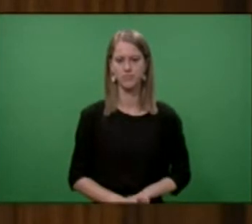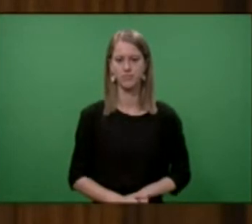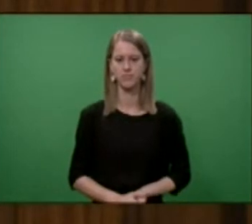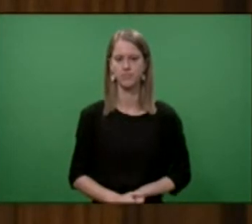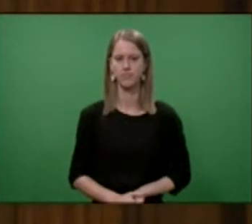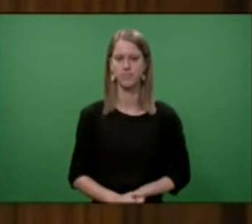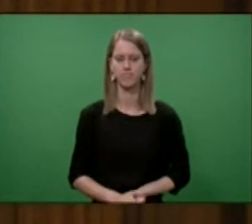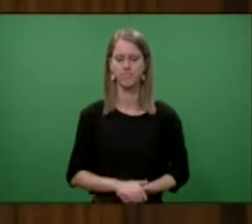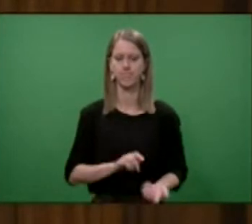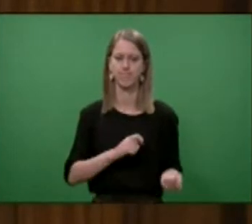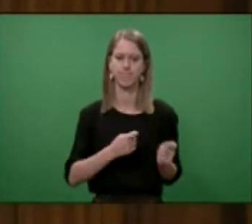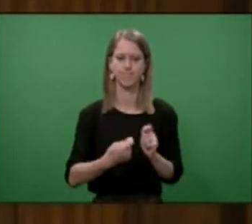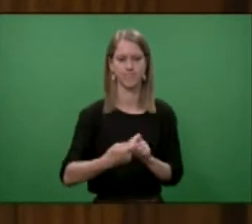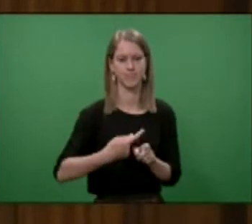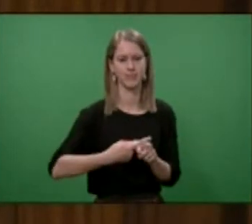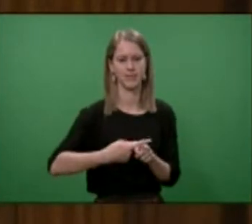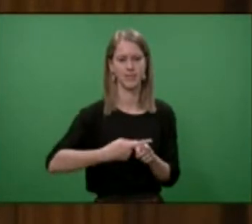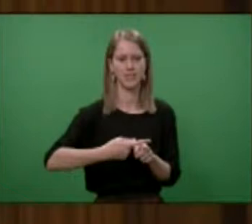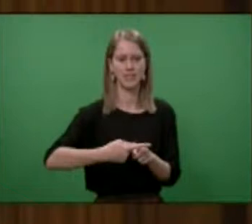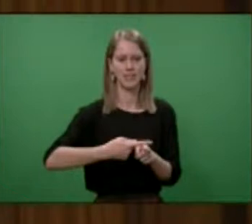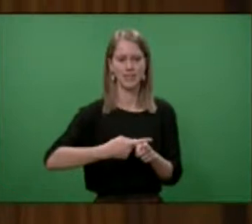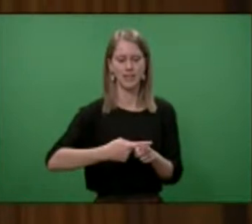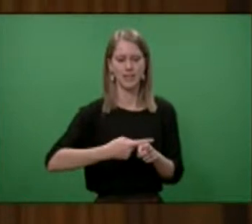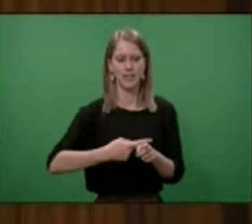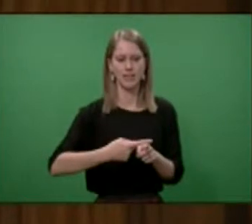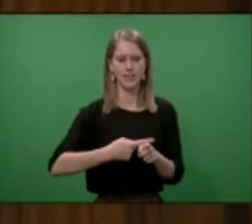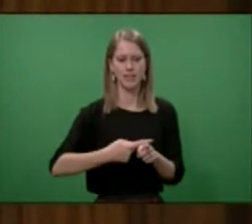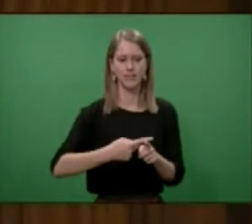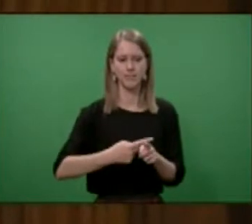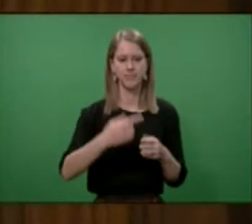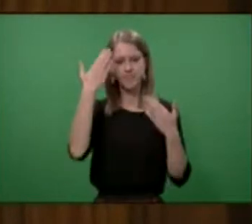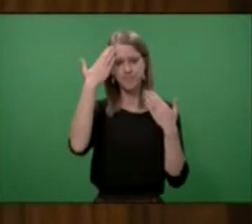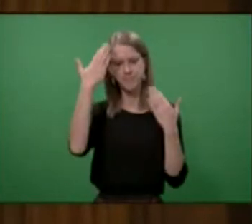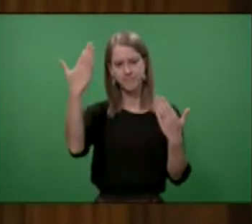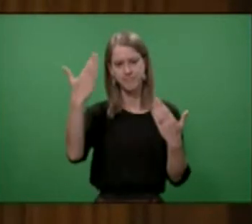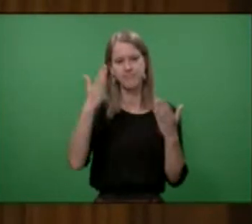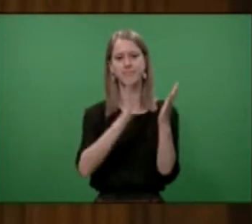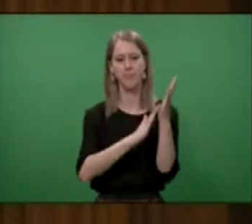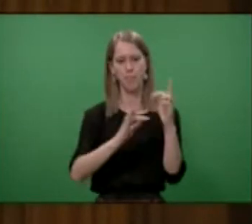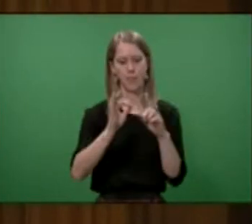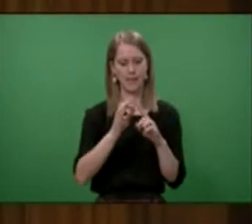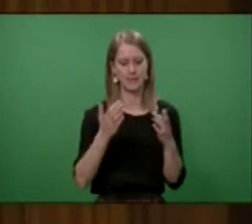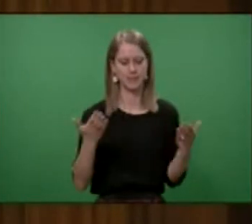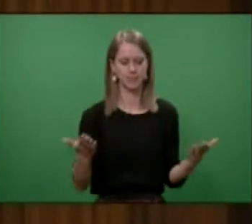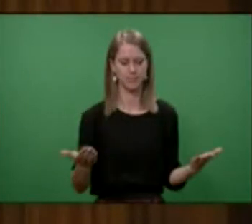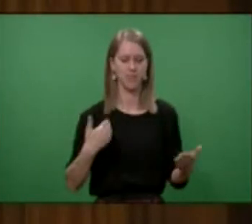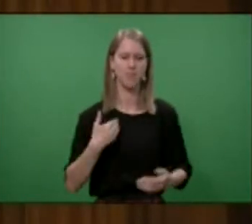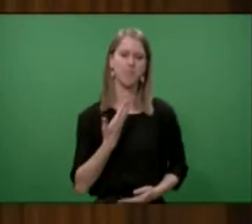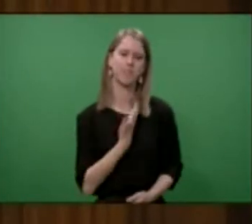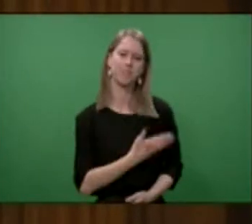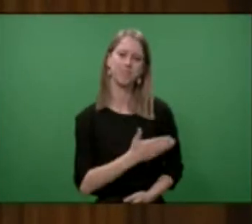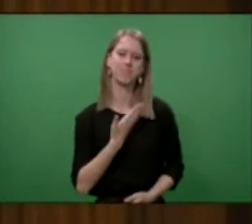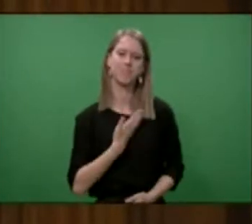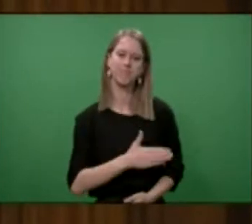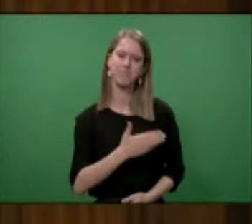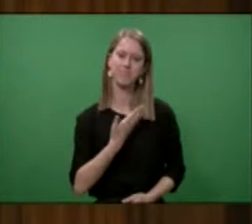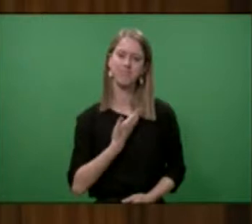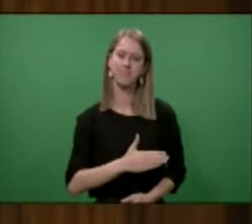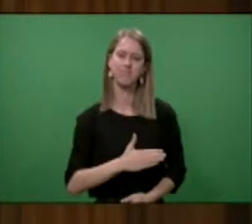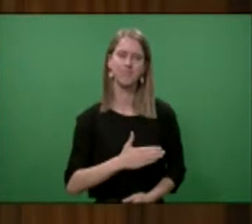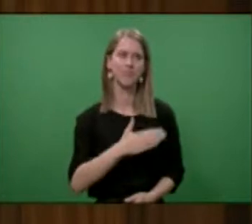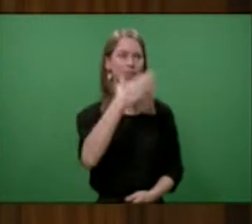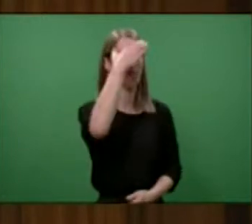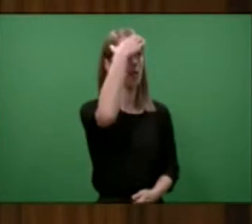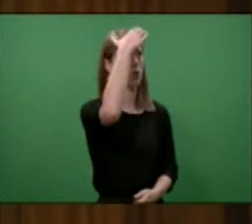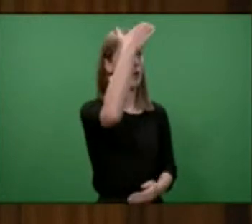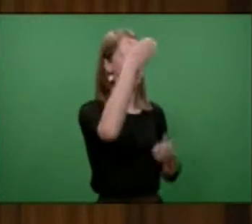Honourable members of the House of Representatives, it is my privilege to exercise the prerogative of Her Majesty